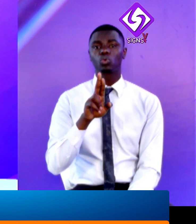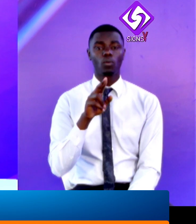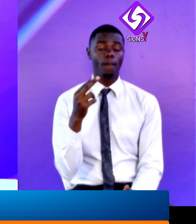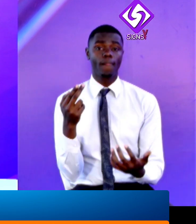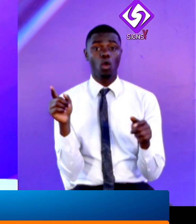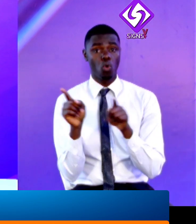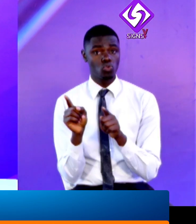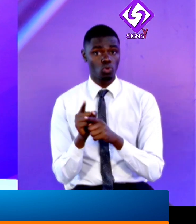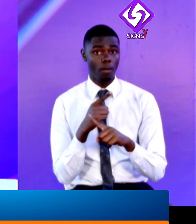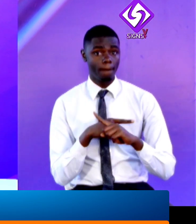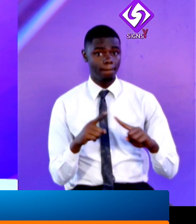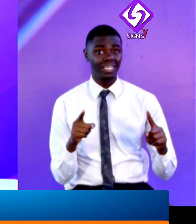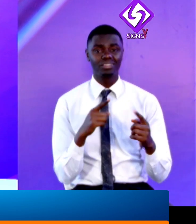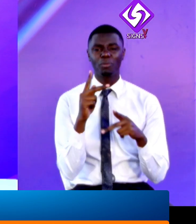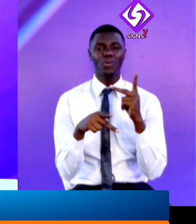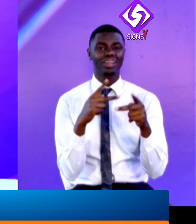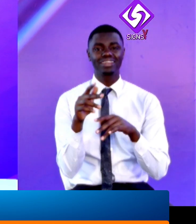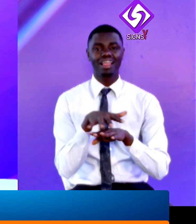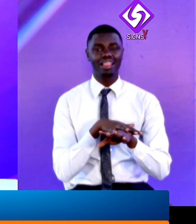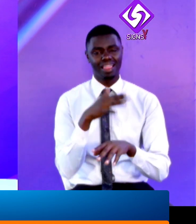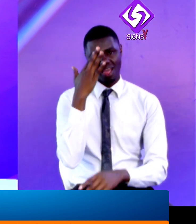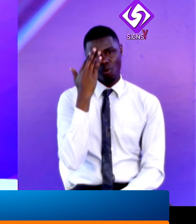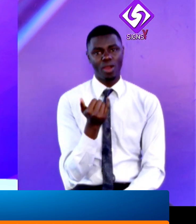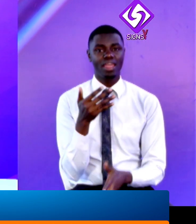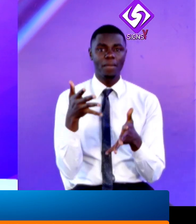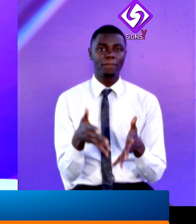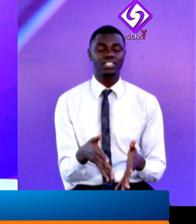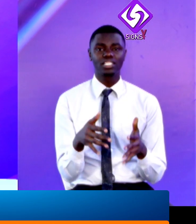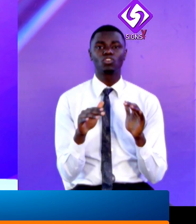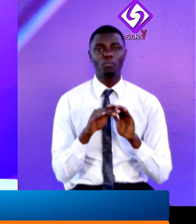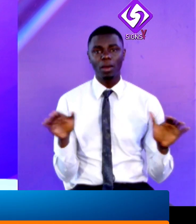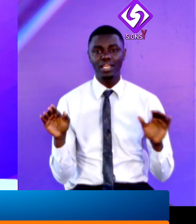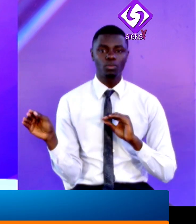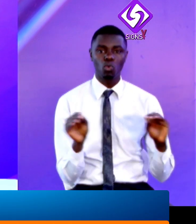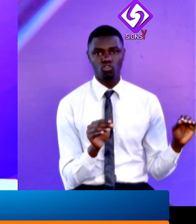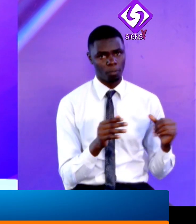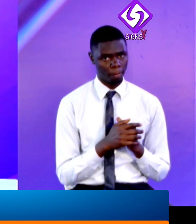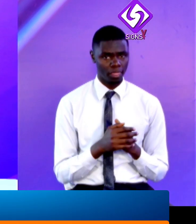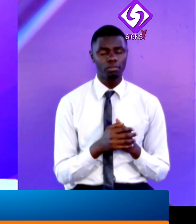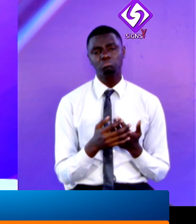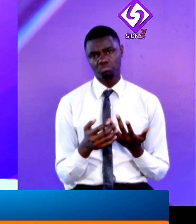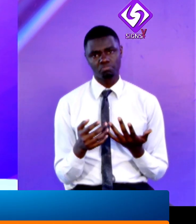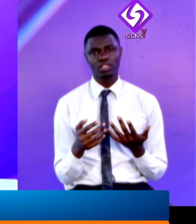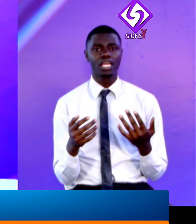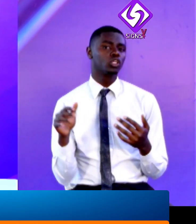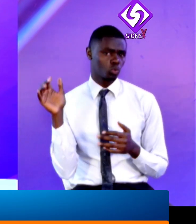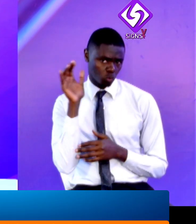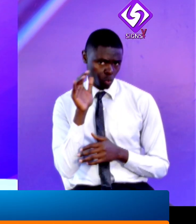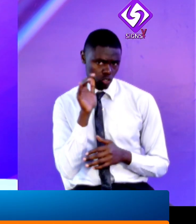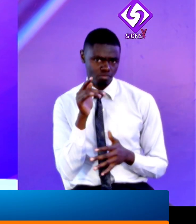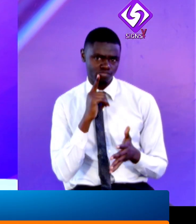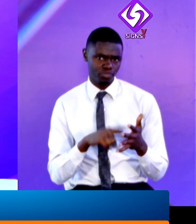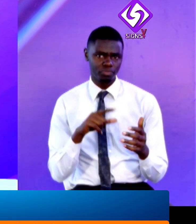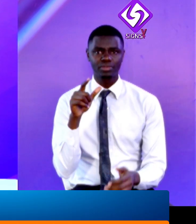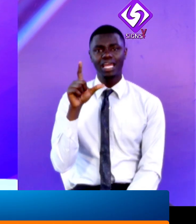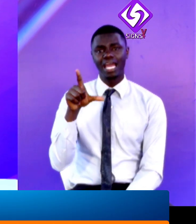well, but progress has been slow due to the presence of a permanent move. Now, sources have indicated while RB